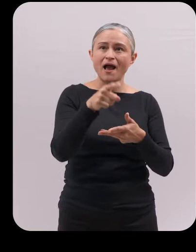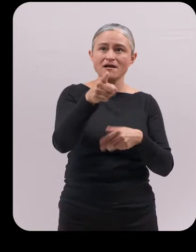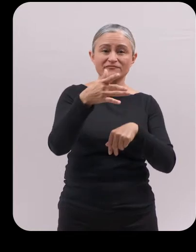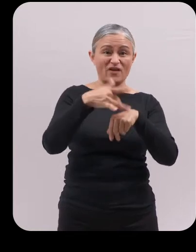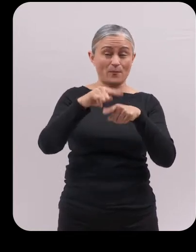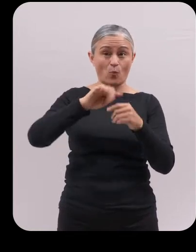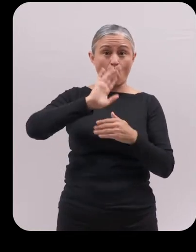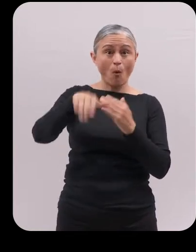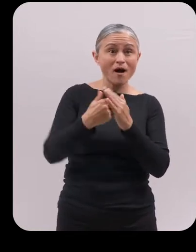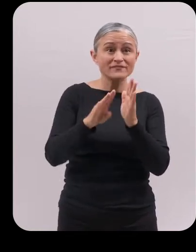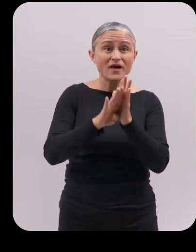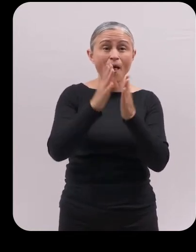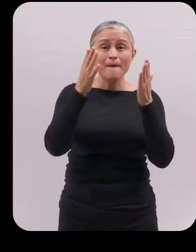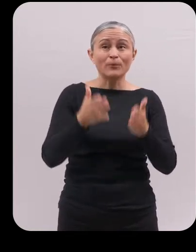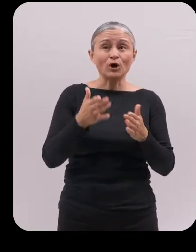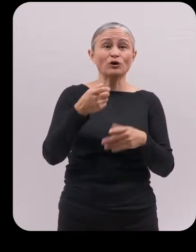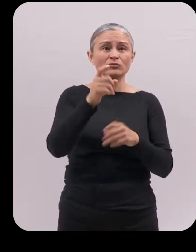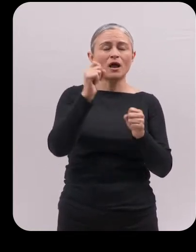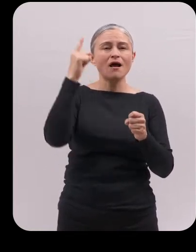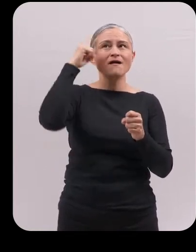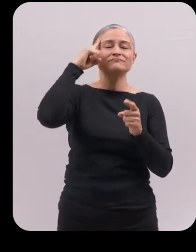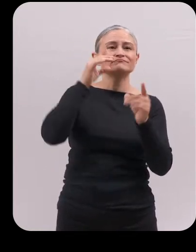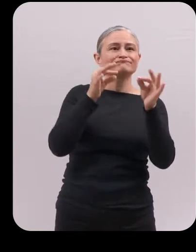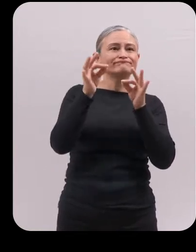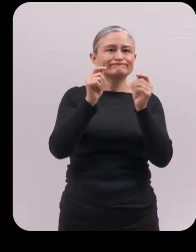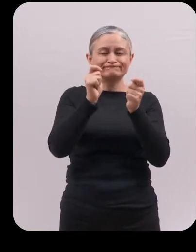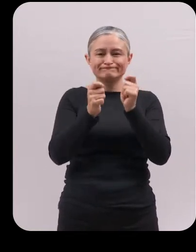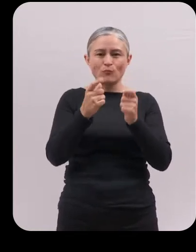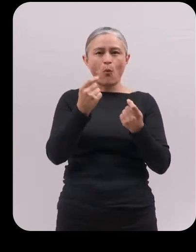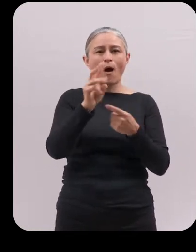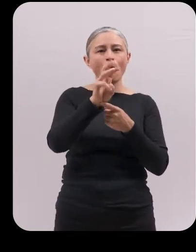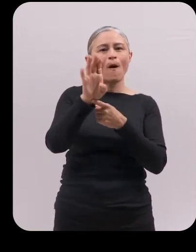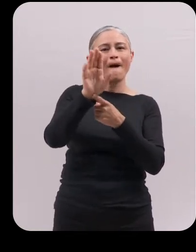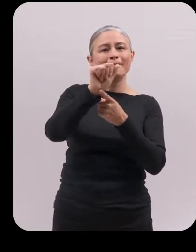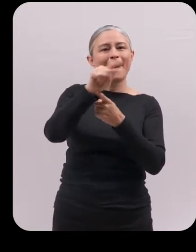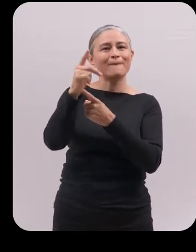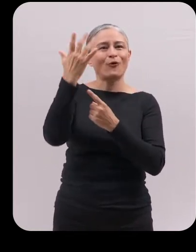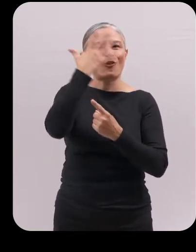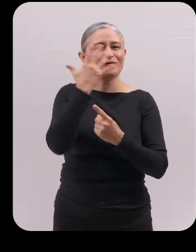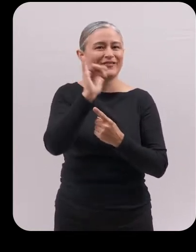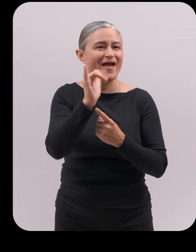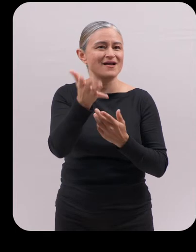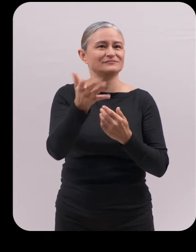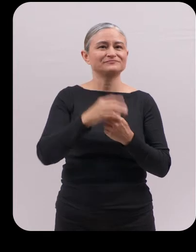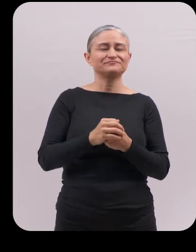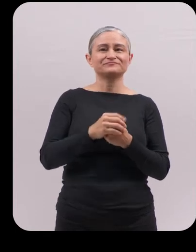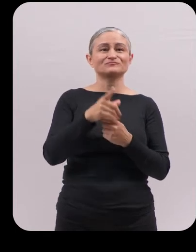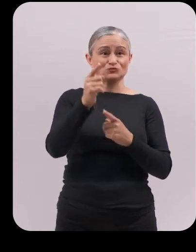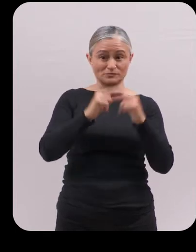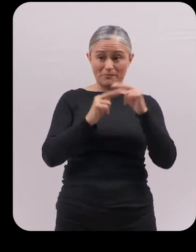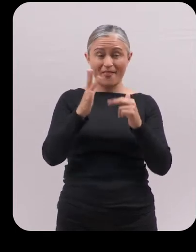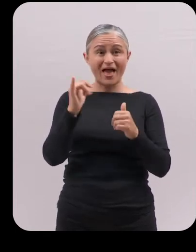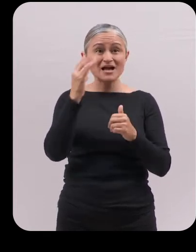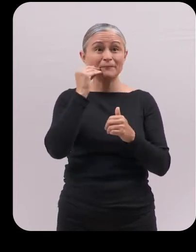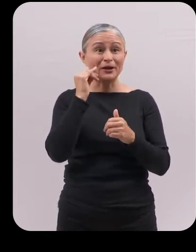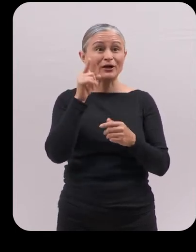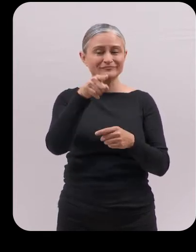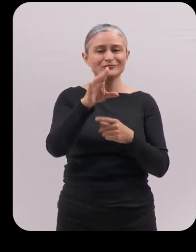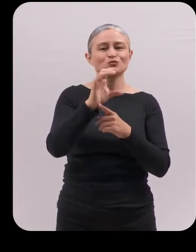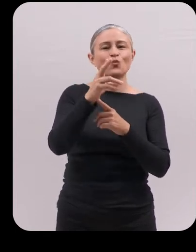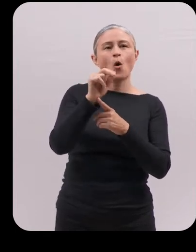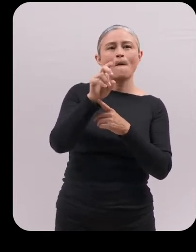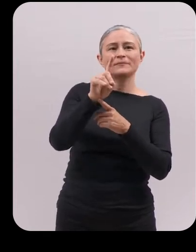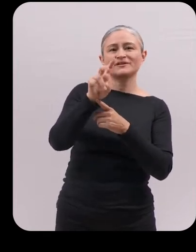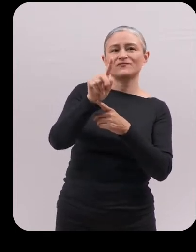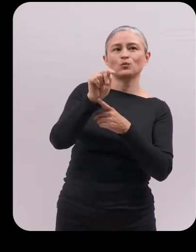developer, you can redefine what we think of as a web app. And as you build these new experiences, Chrome DevTools is one of the